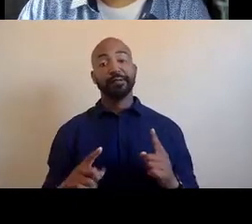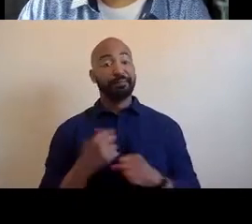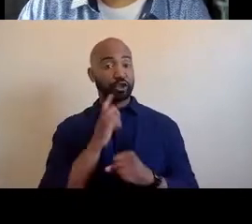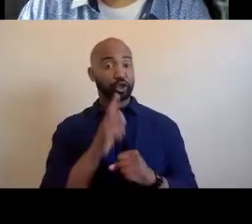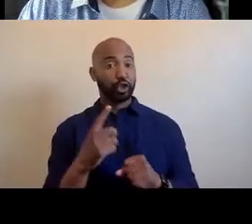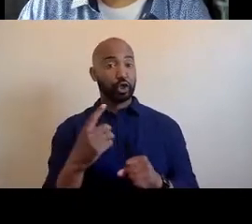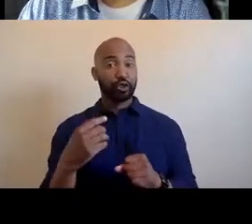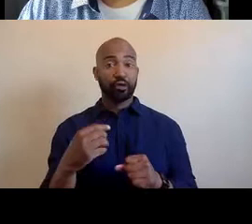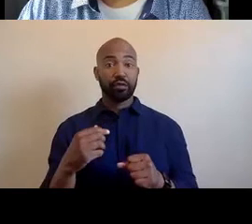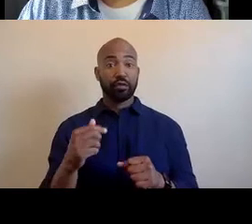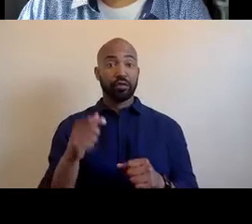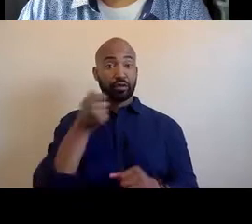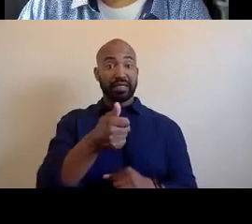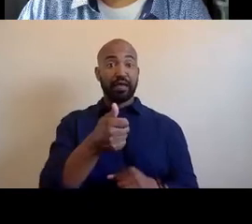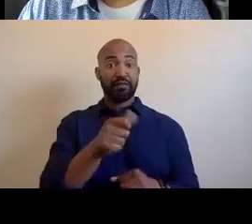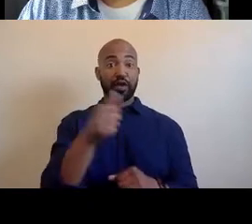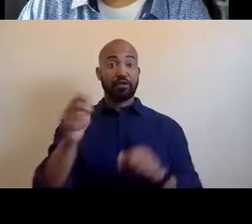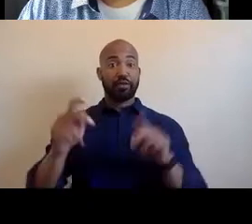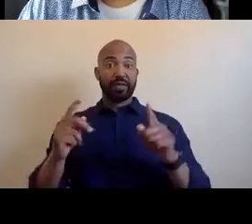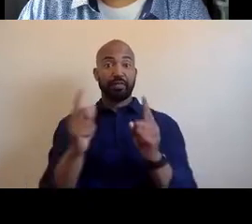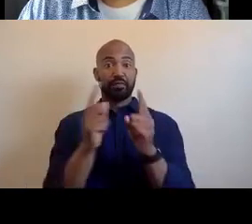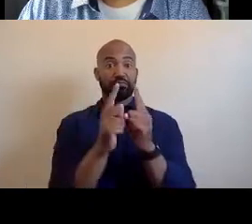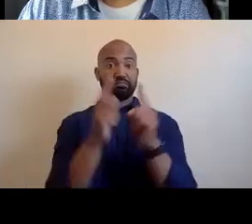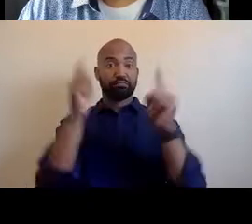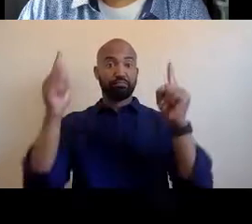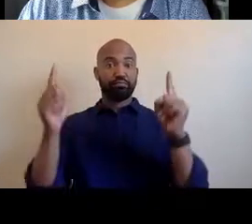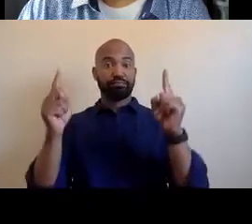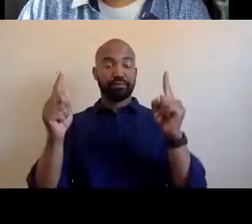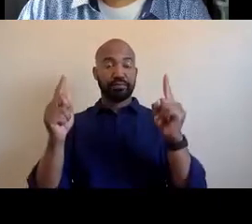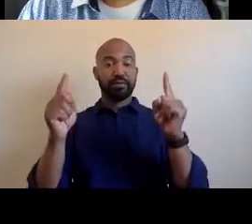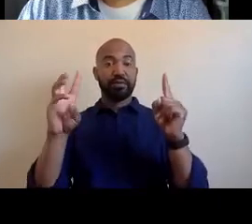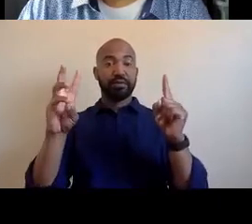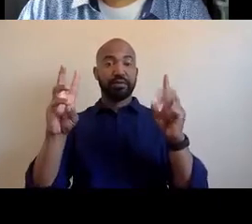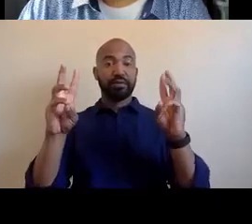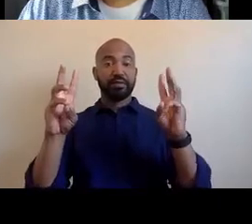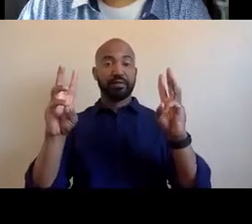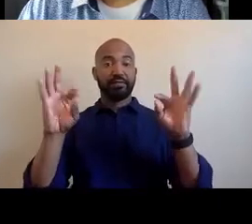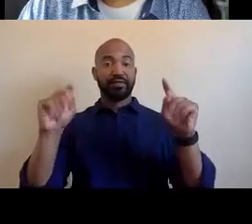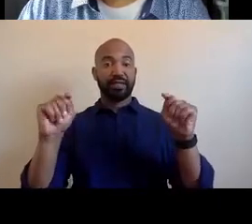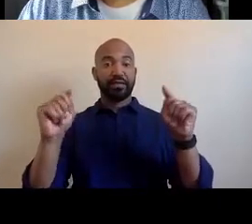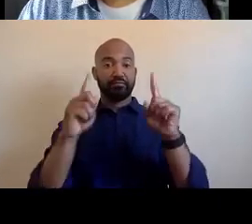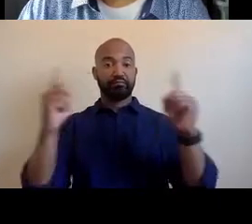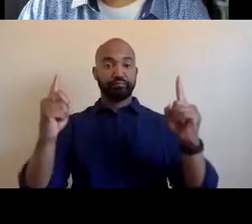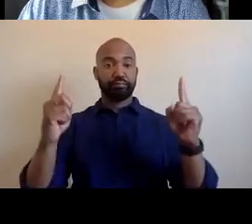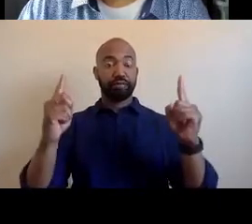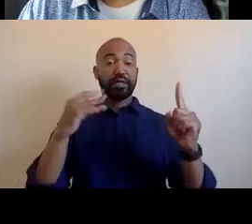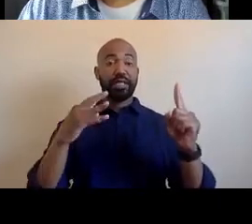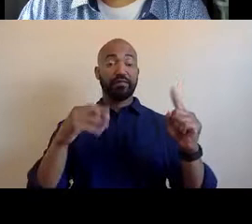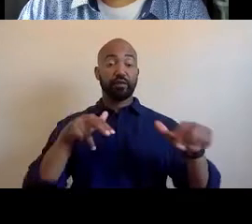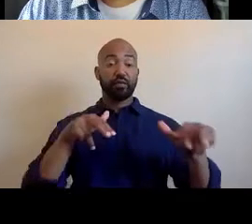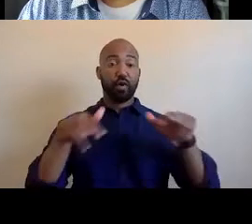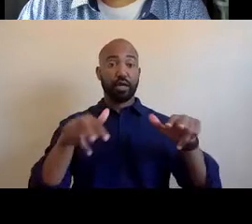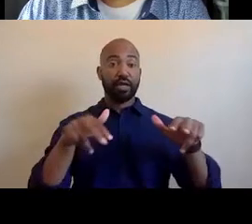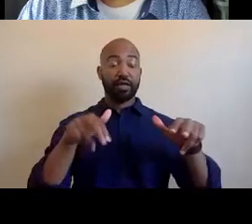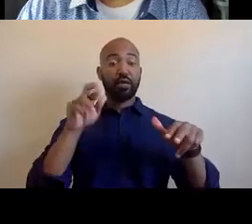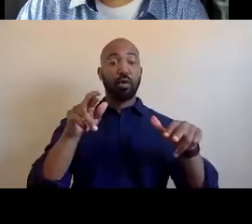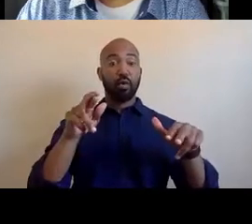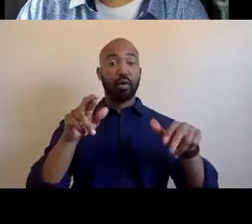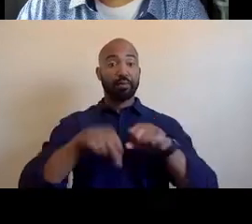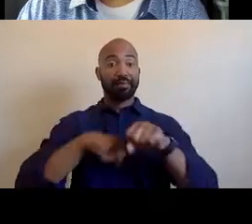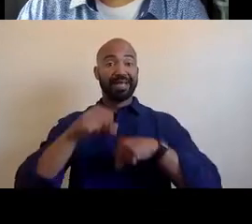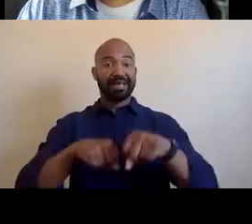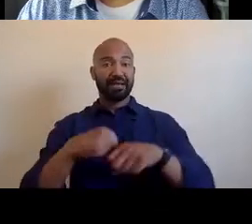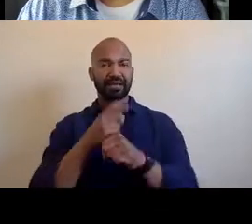between you and others. So if other people are walking or biking, again, adjust yourselves on the sidewalk just to give you